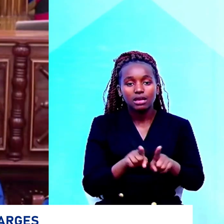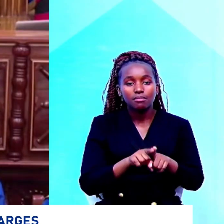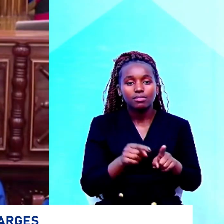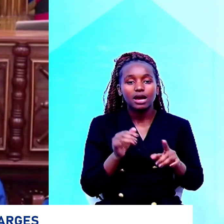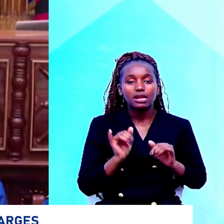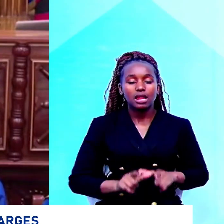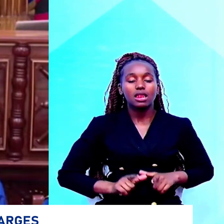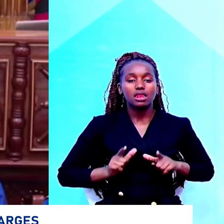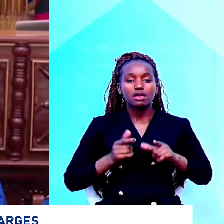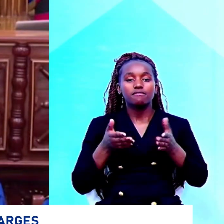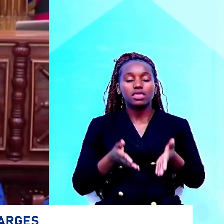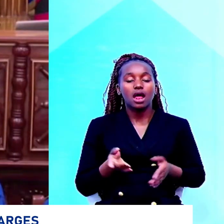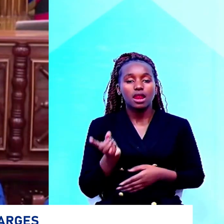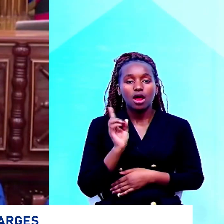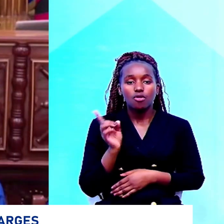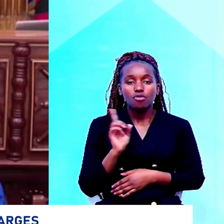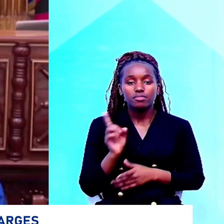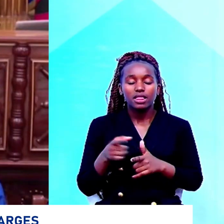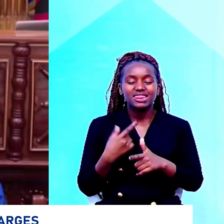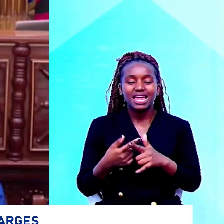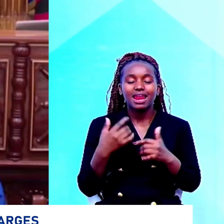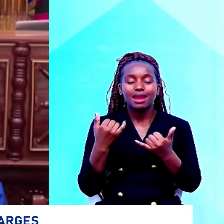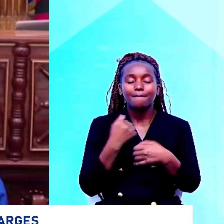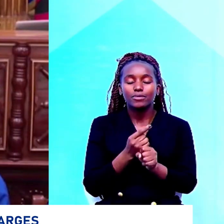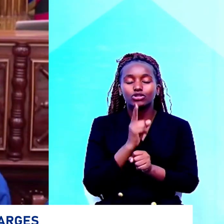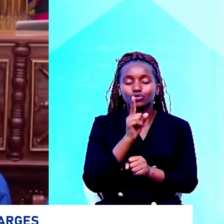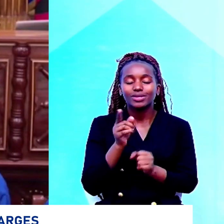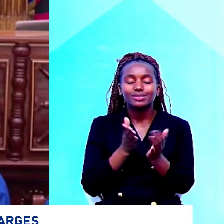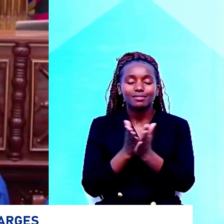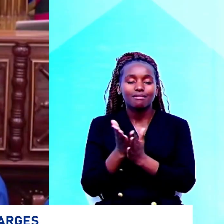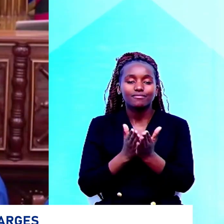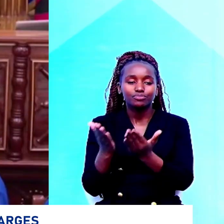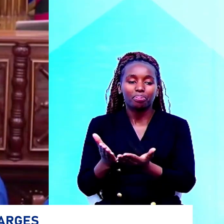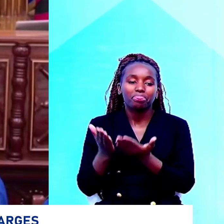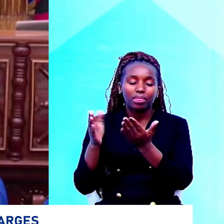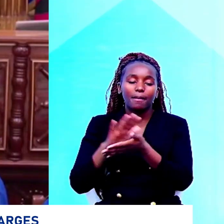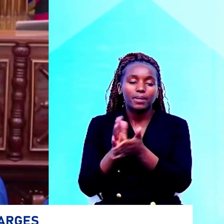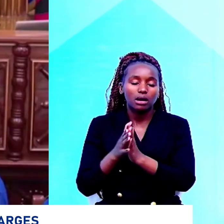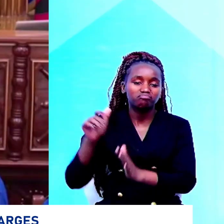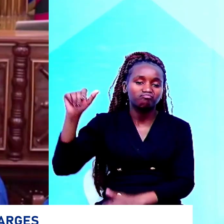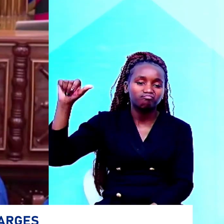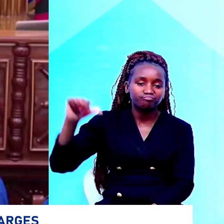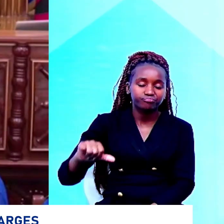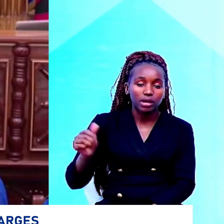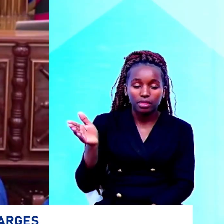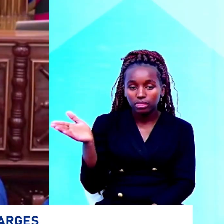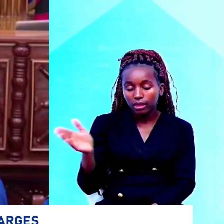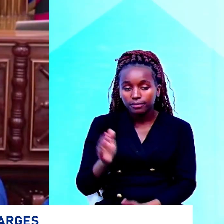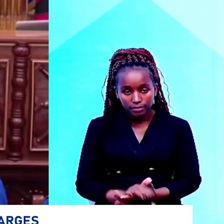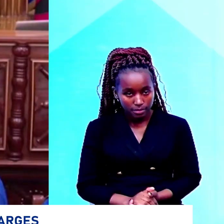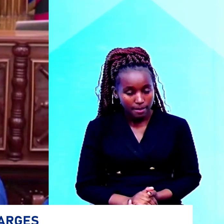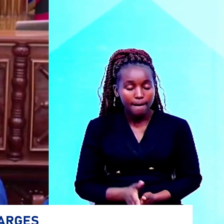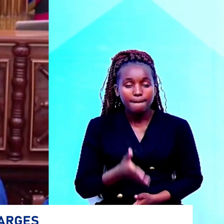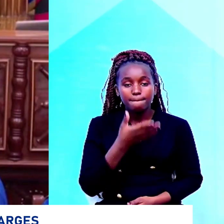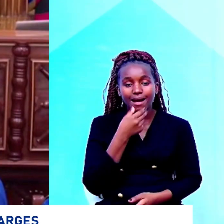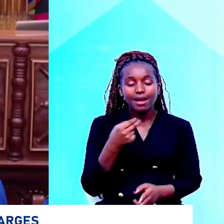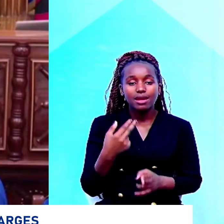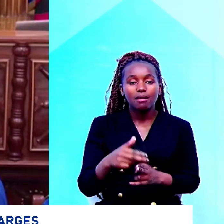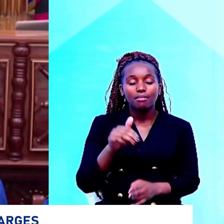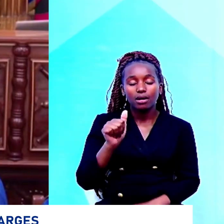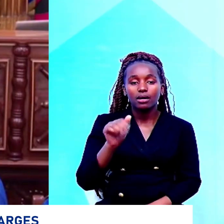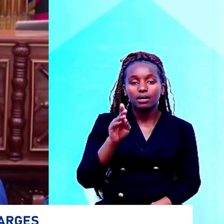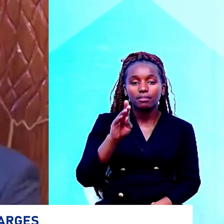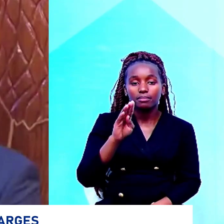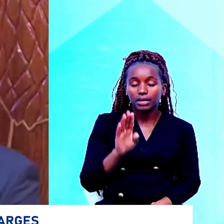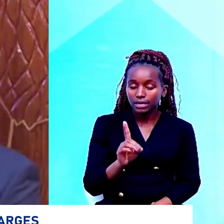Nairobi, thus stalling service delivery. Honorable Abdi Ibrahim Hassan, how do